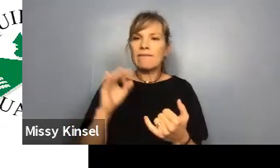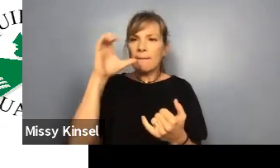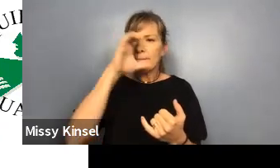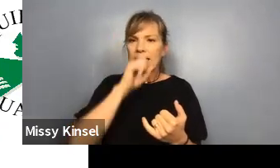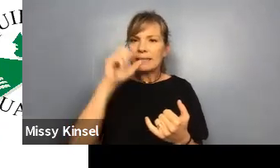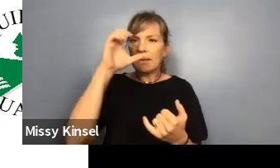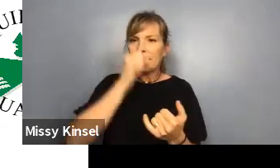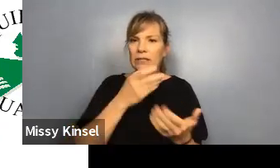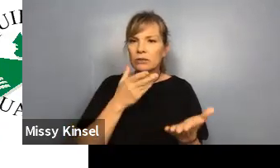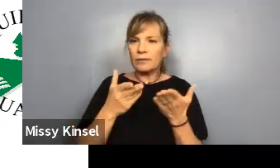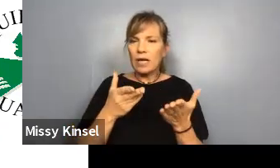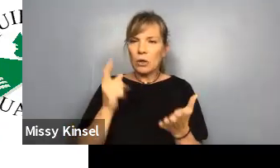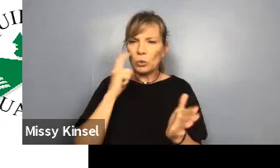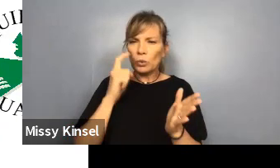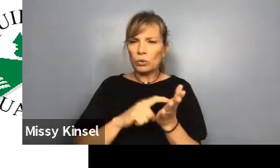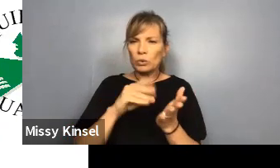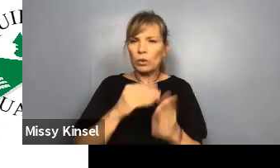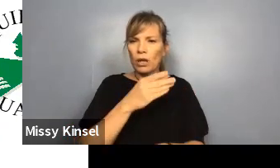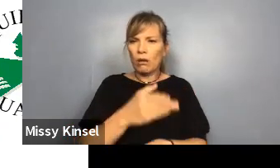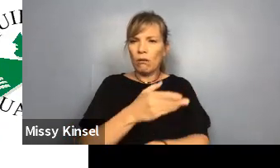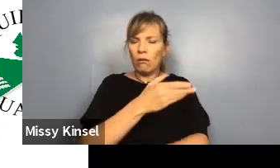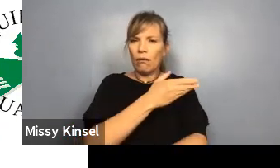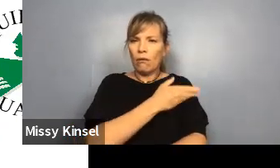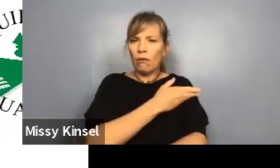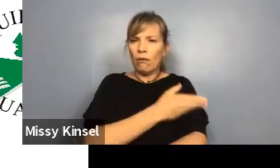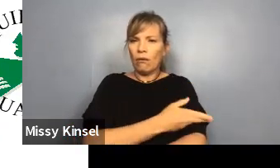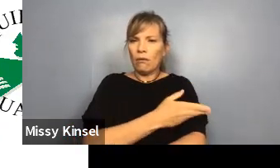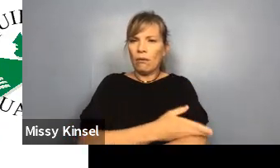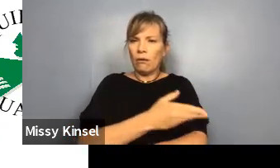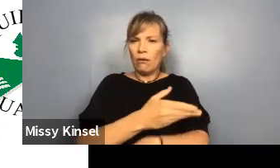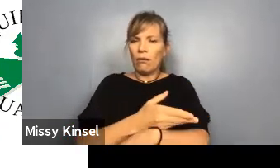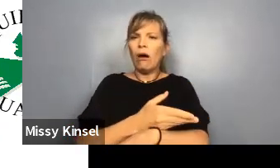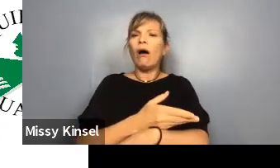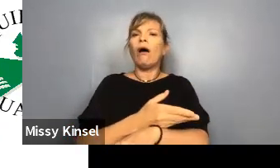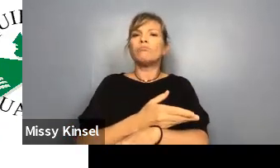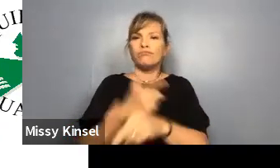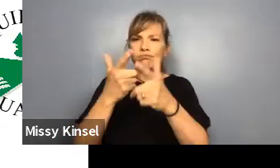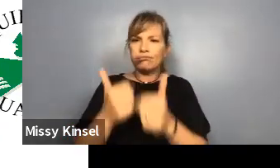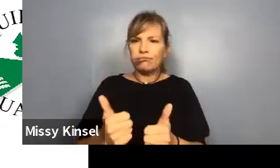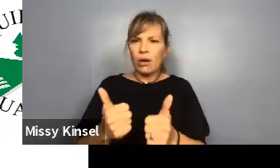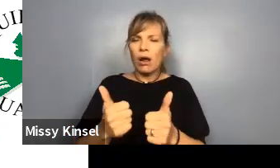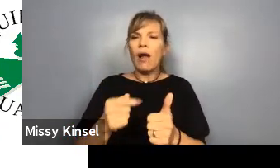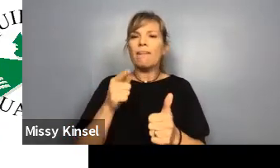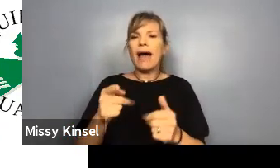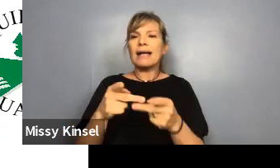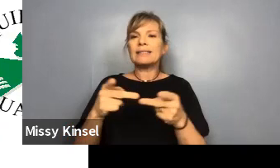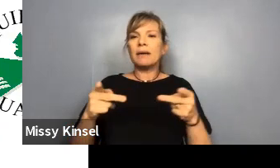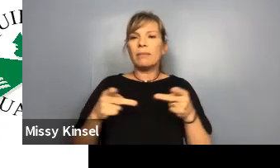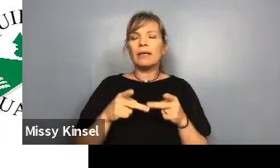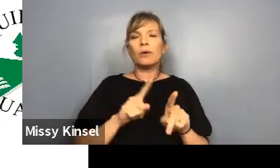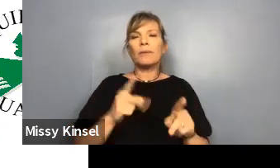of regression, then that's a place where they might be eligible to get compensatory